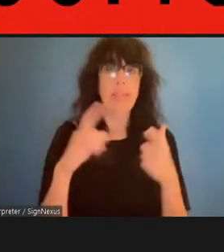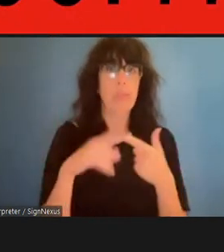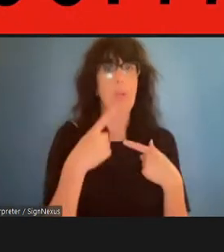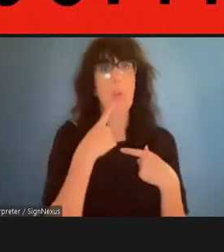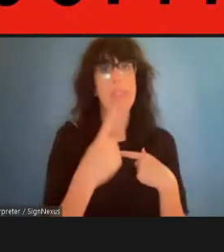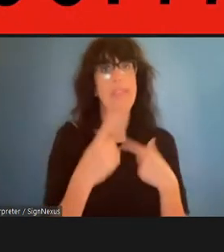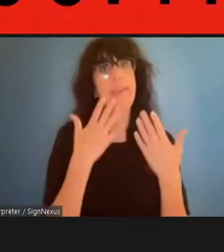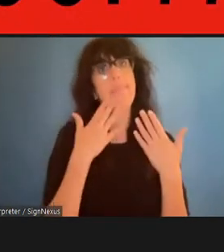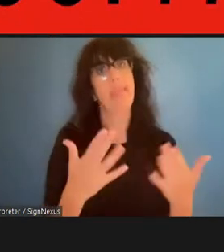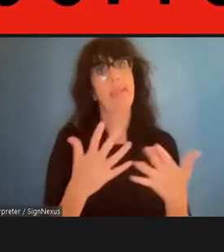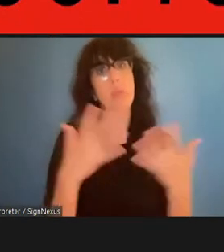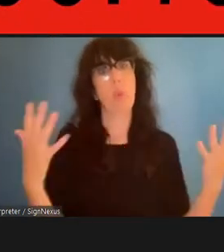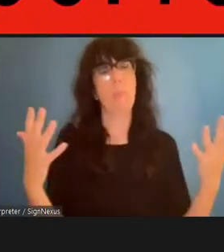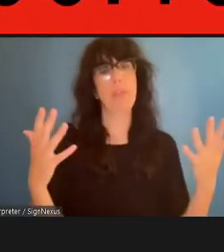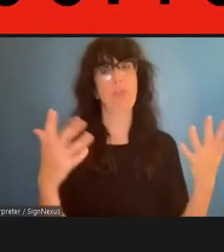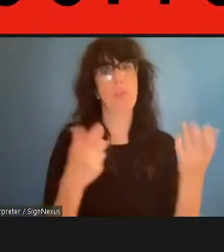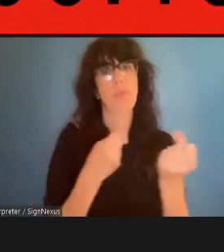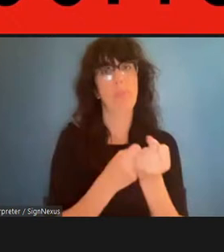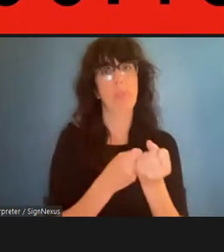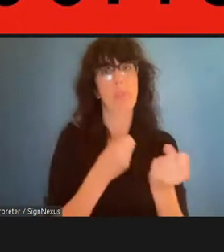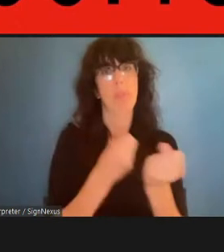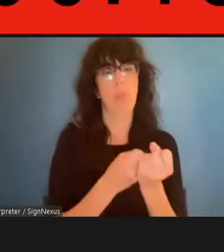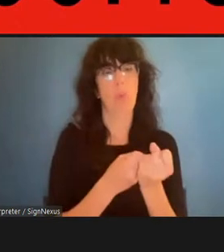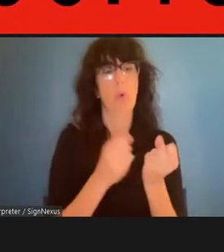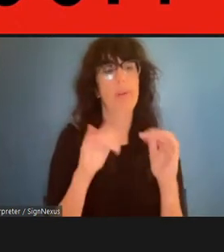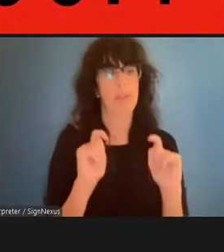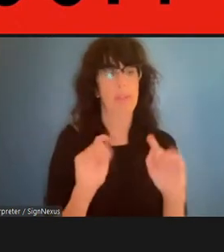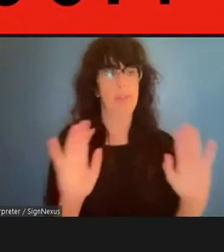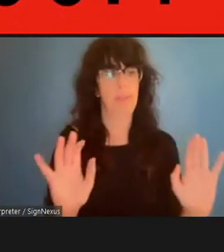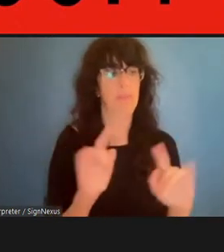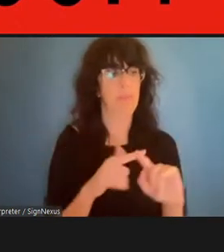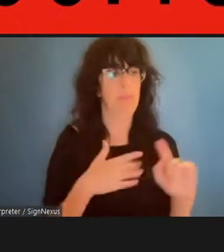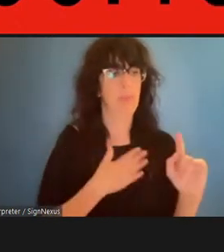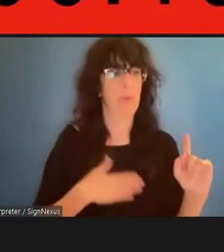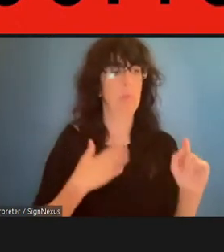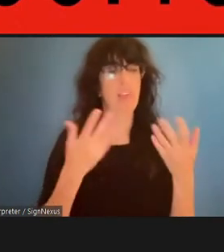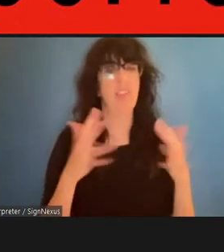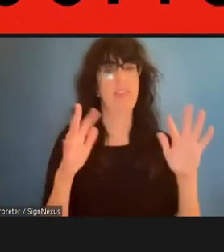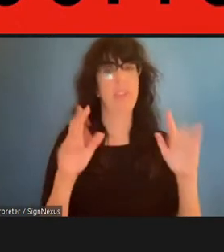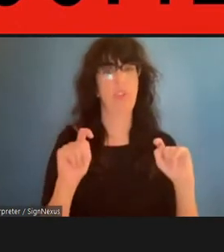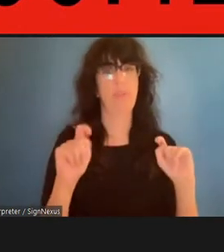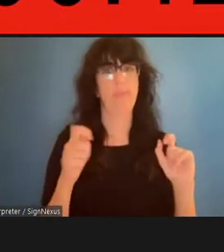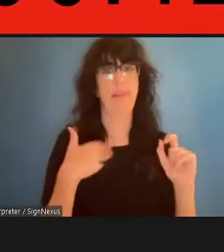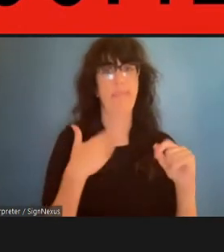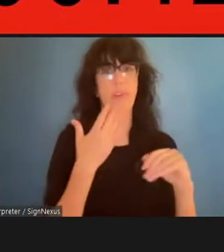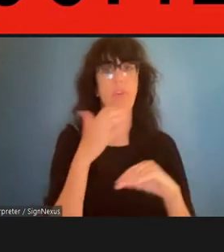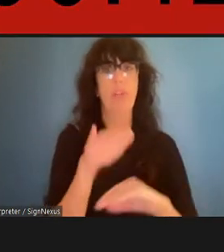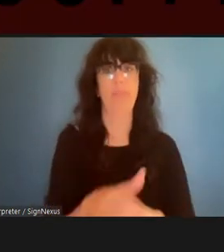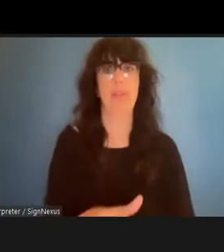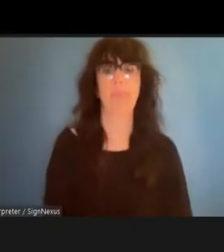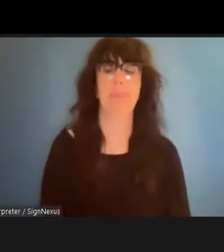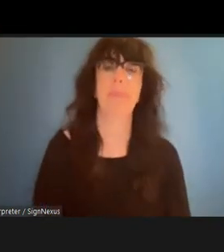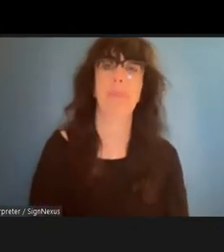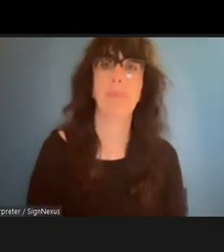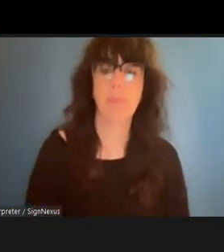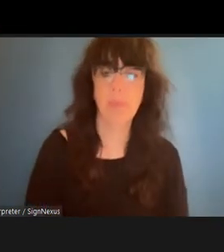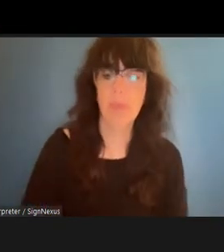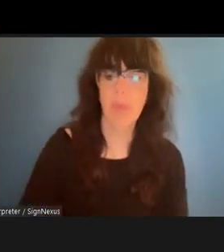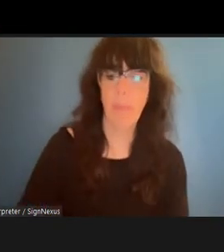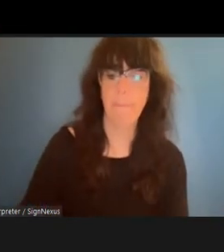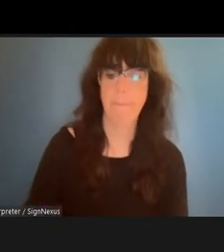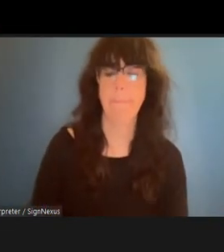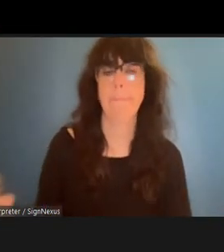thank you very much nice sporting congestion pricing please get this done have a good evening thank